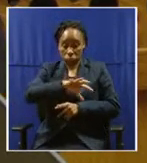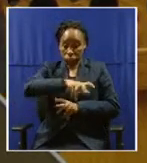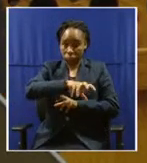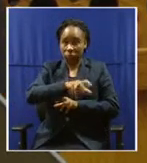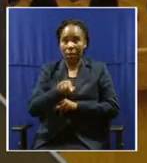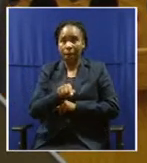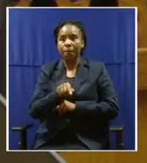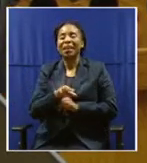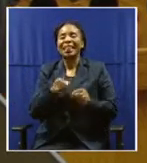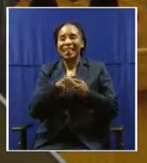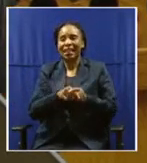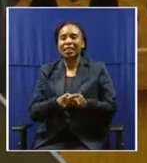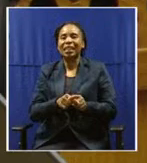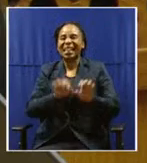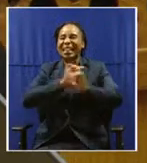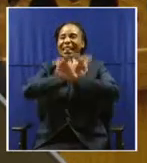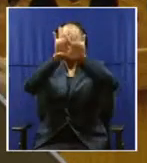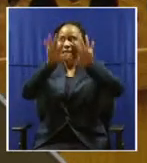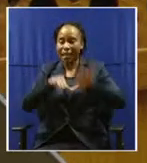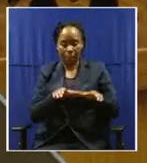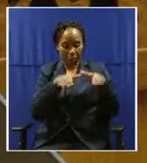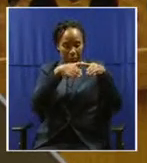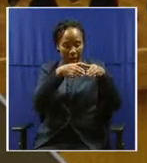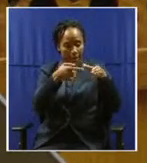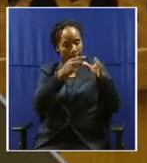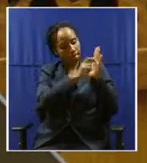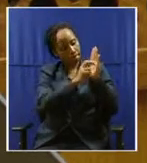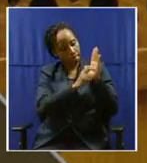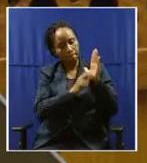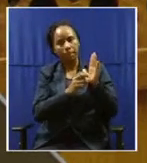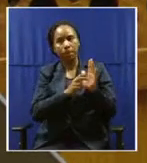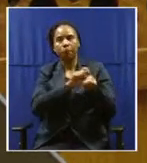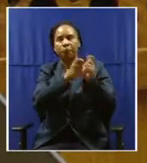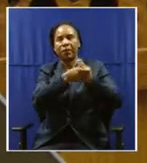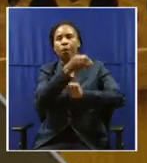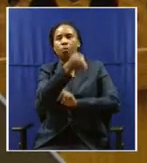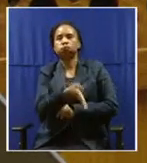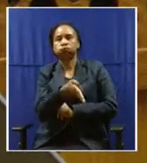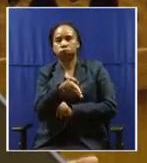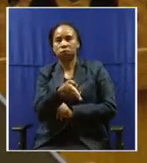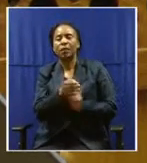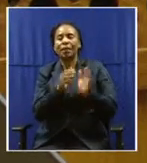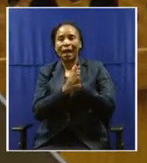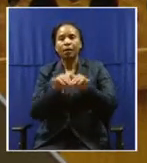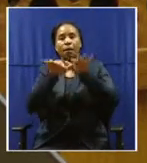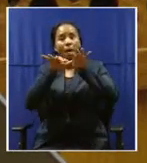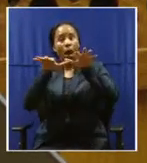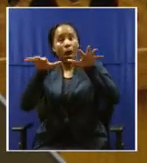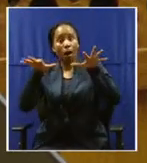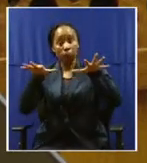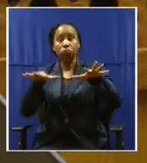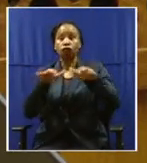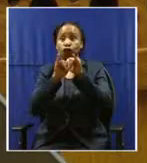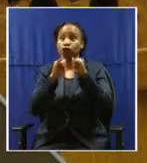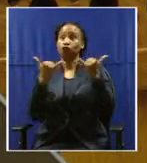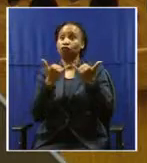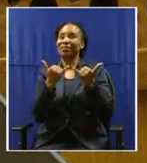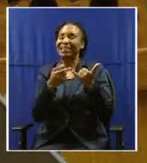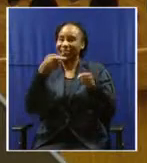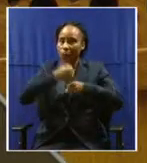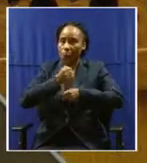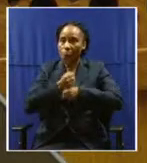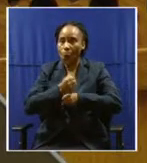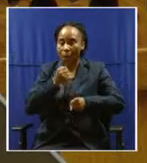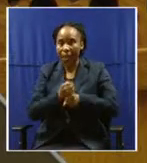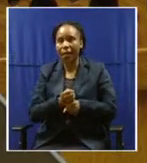of reforms that will enable these vital public companies to fulfill their mandate for growth